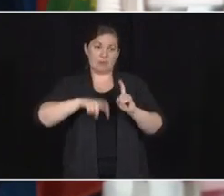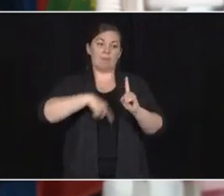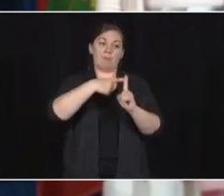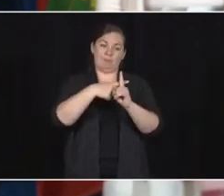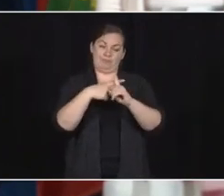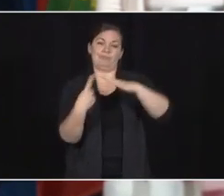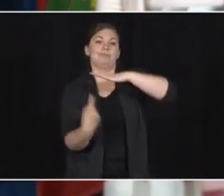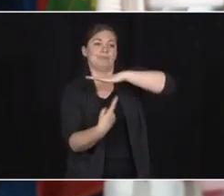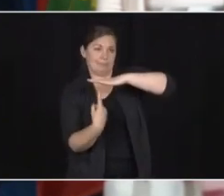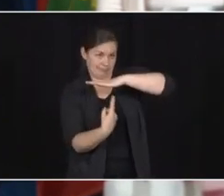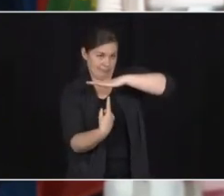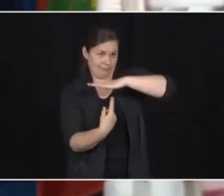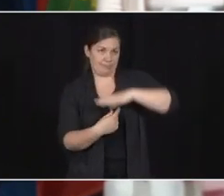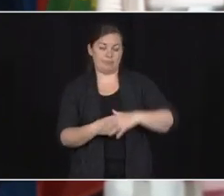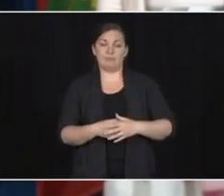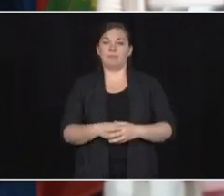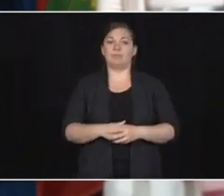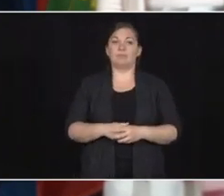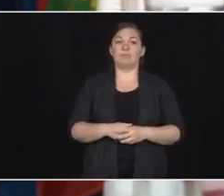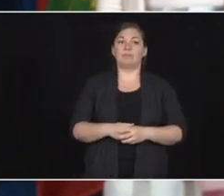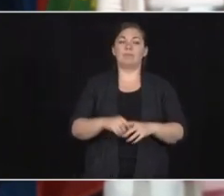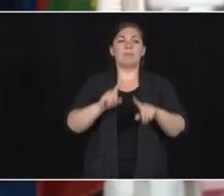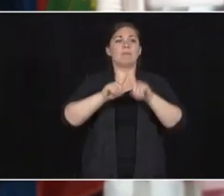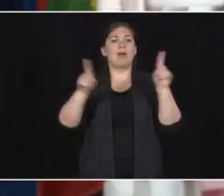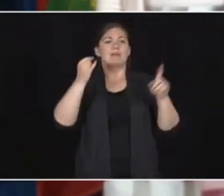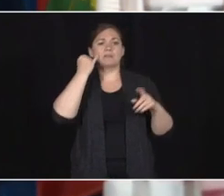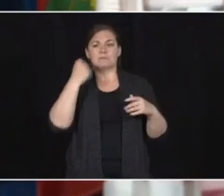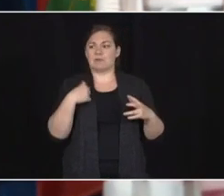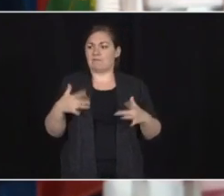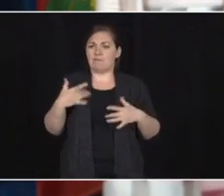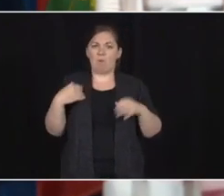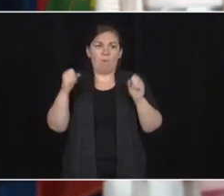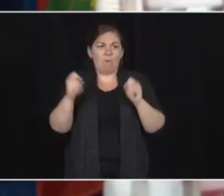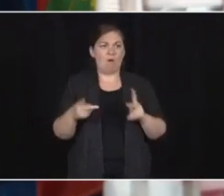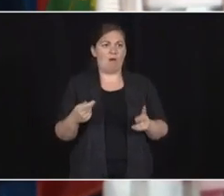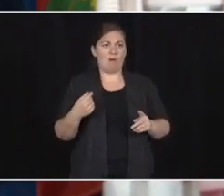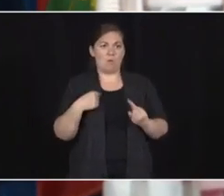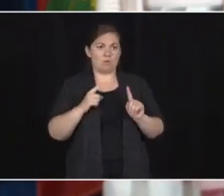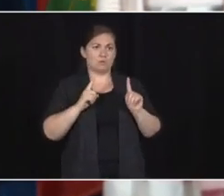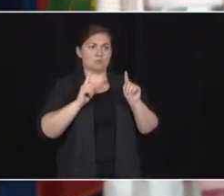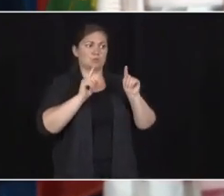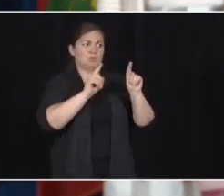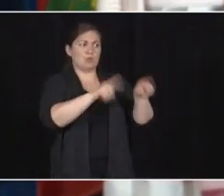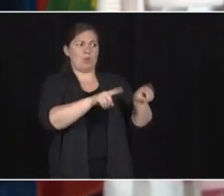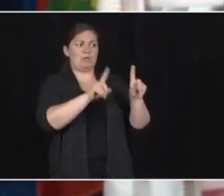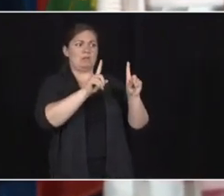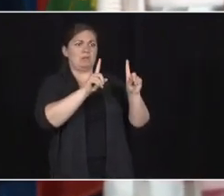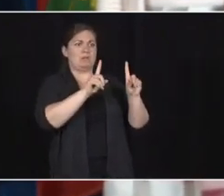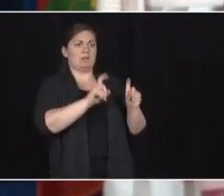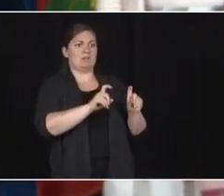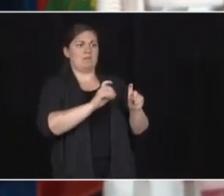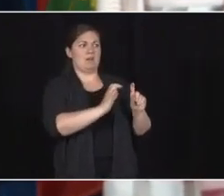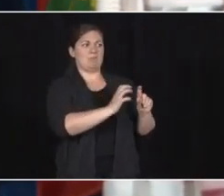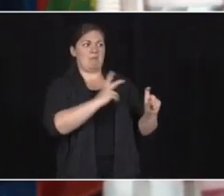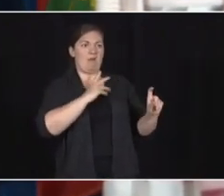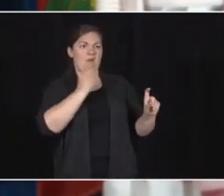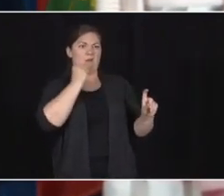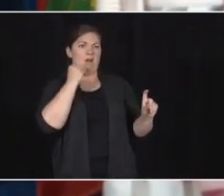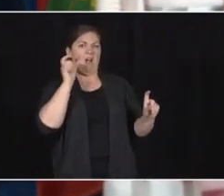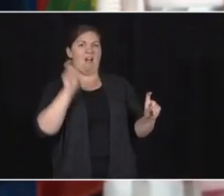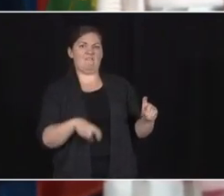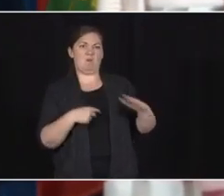So I don't want people to shy away from getting tested thinking that they have to self-isolate if they're asymptomatic,